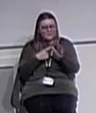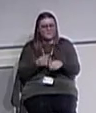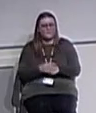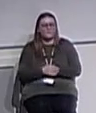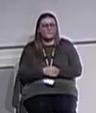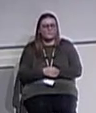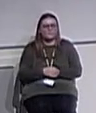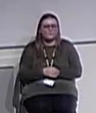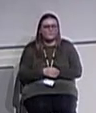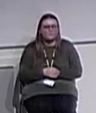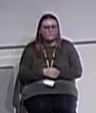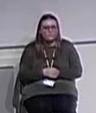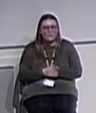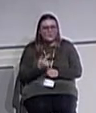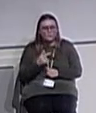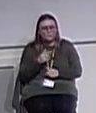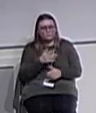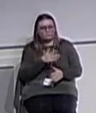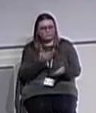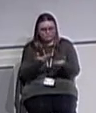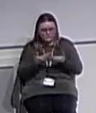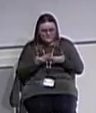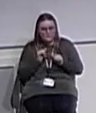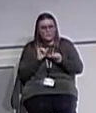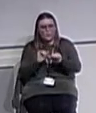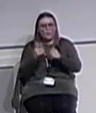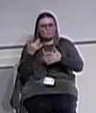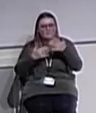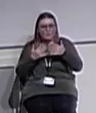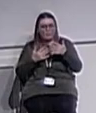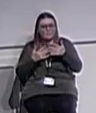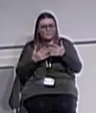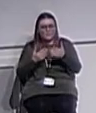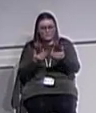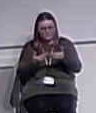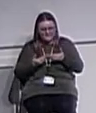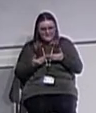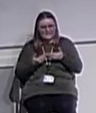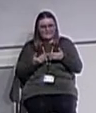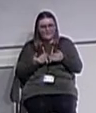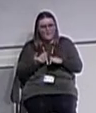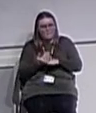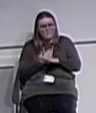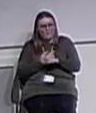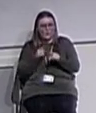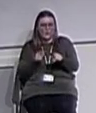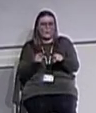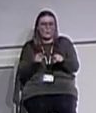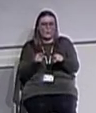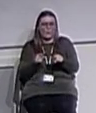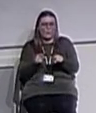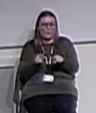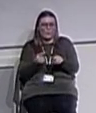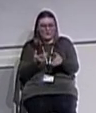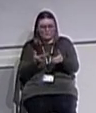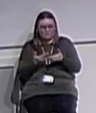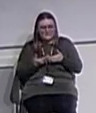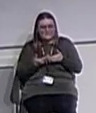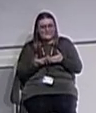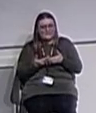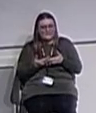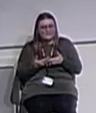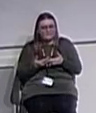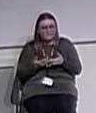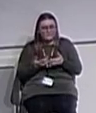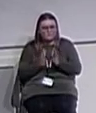get your results a few days before you get them. So you get them on a Thursday. We get them on the Sunday. Actually, this year, we got them on the